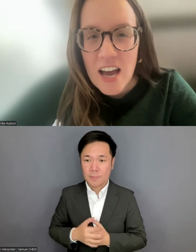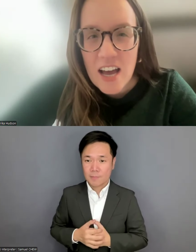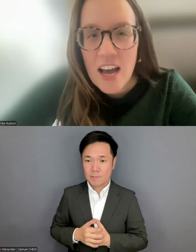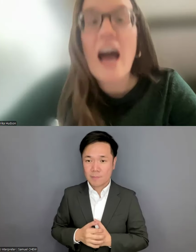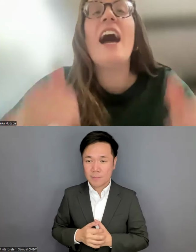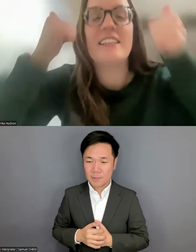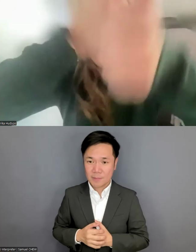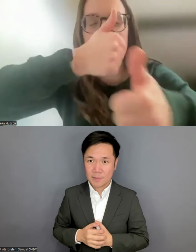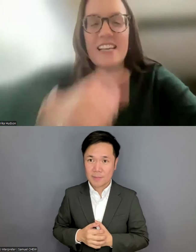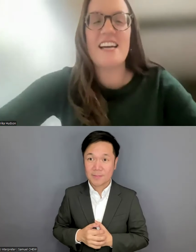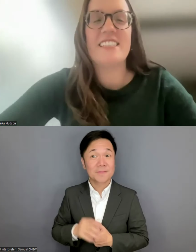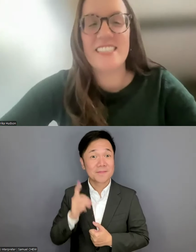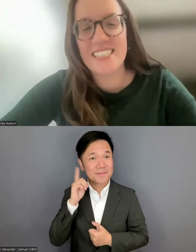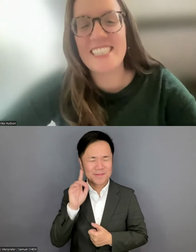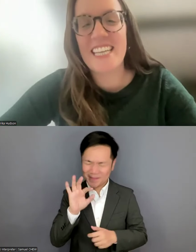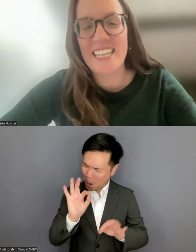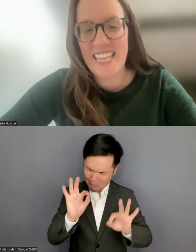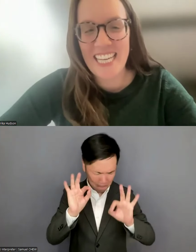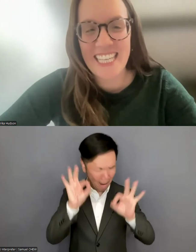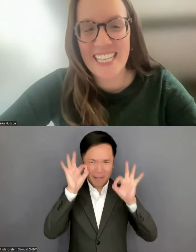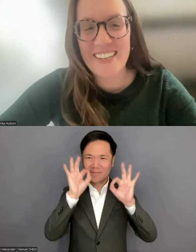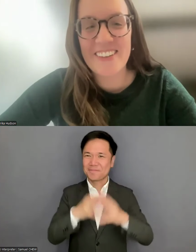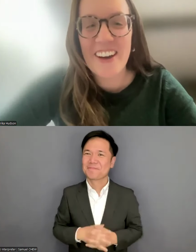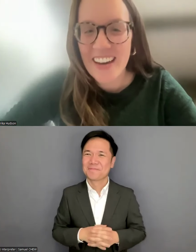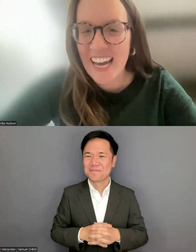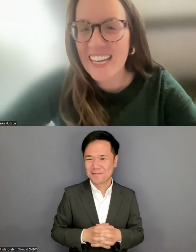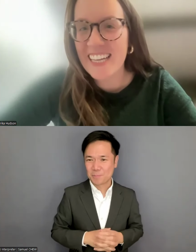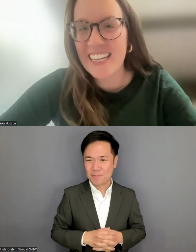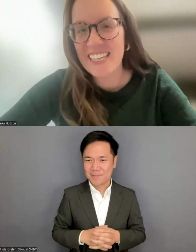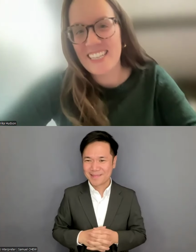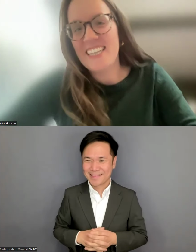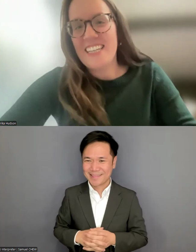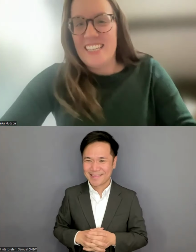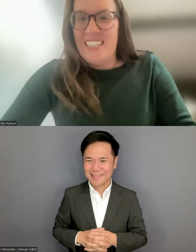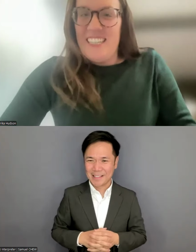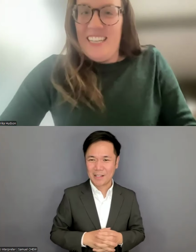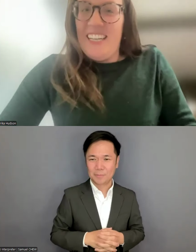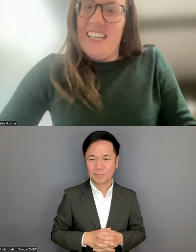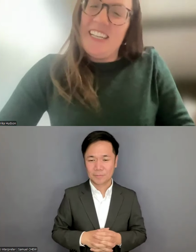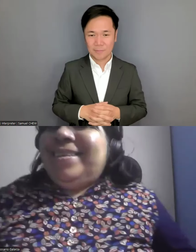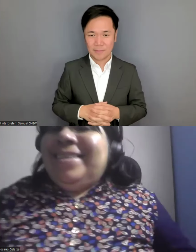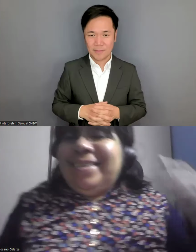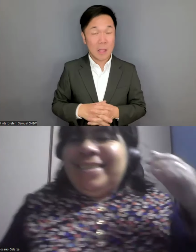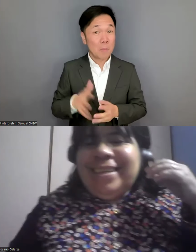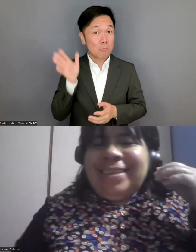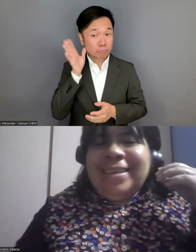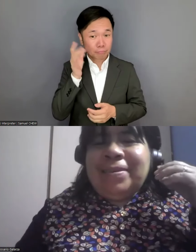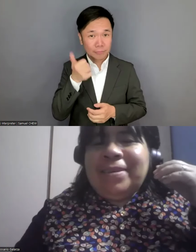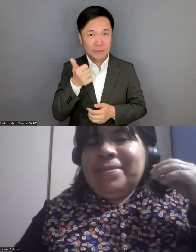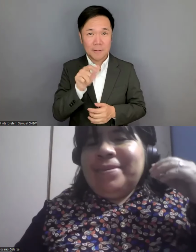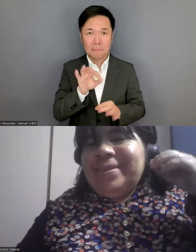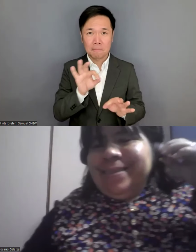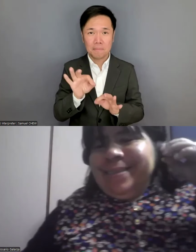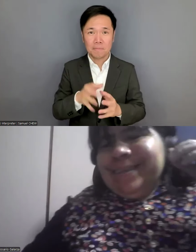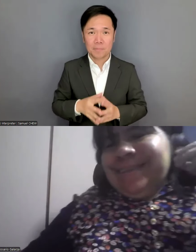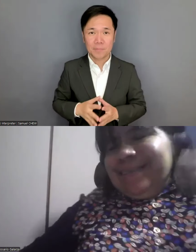sí. Success. Yes. Thank Yes, you. we Go can hear ahead. you. O sea, ¿ya me escuchan? Yes, sí, te